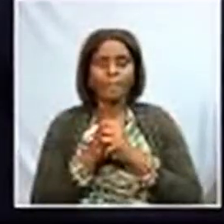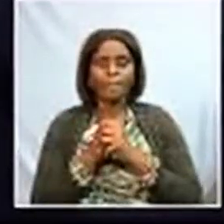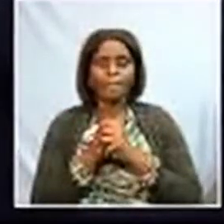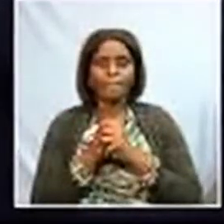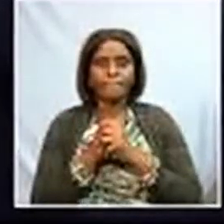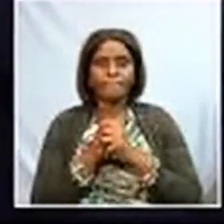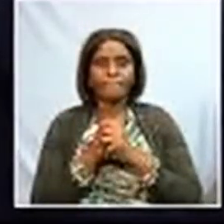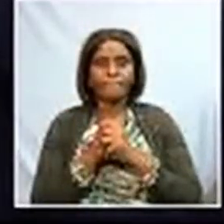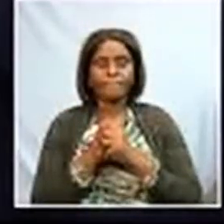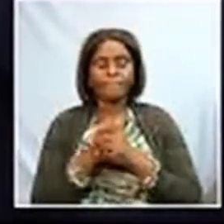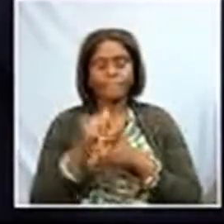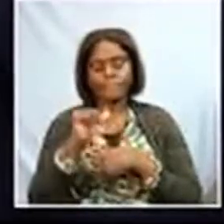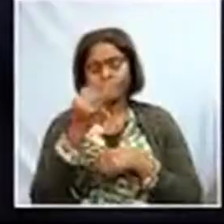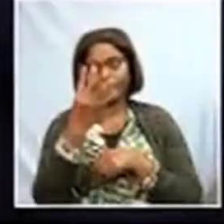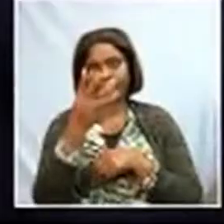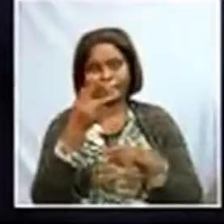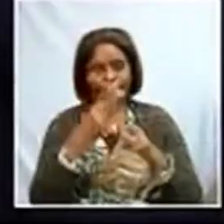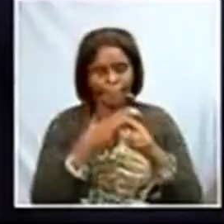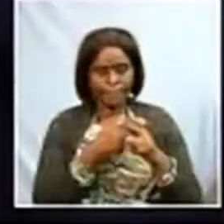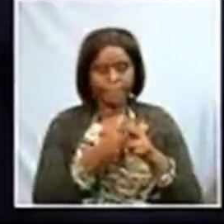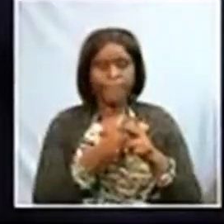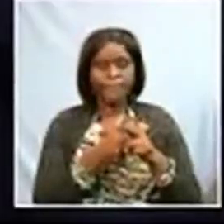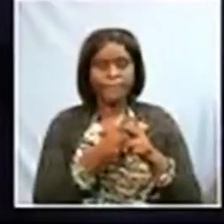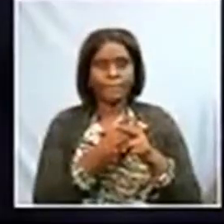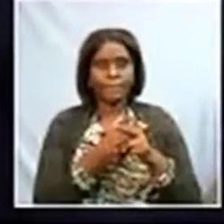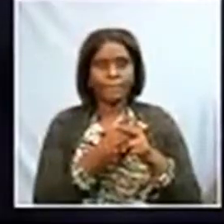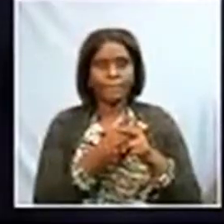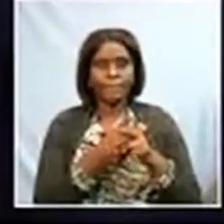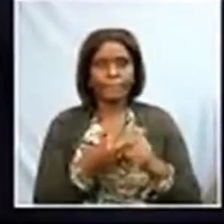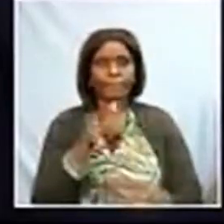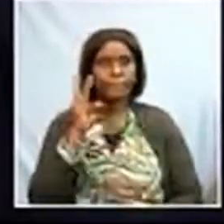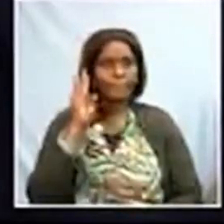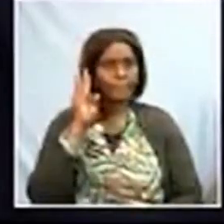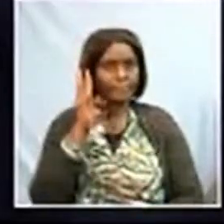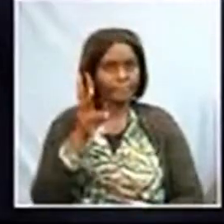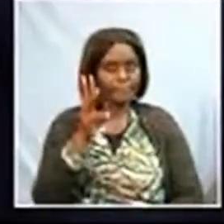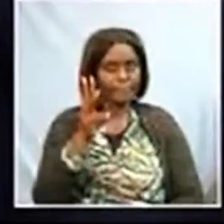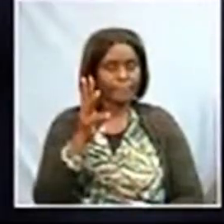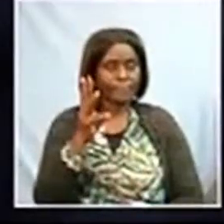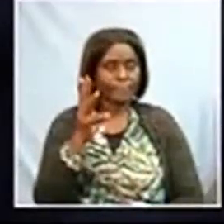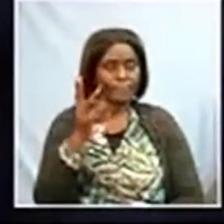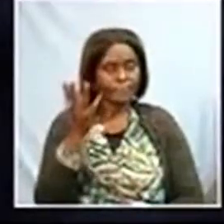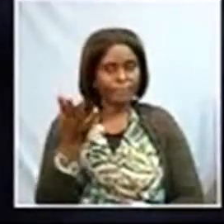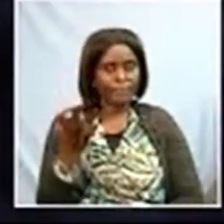So the 14 months, I'll take you to